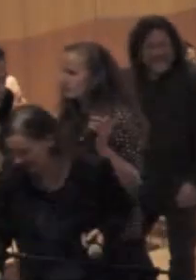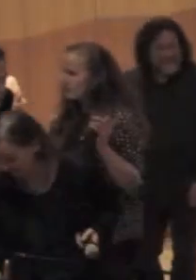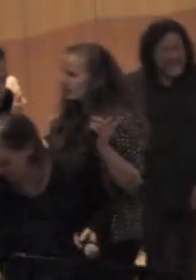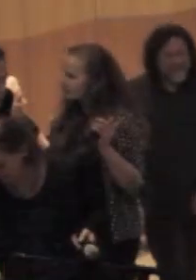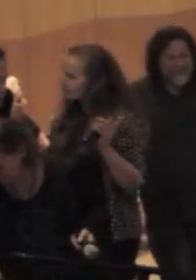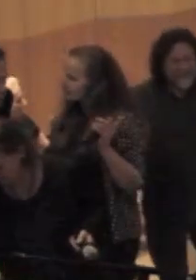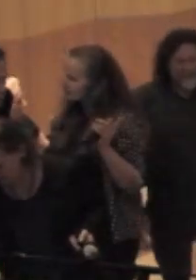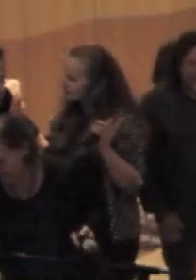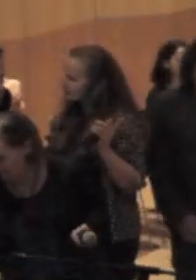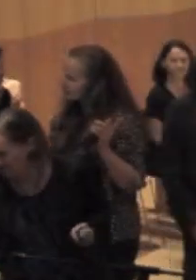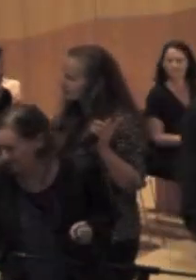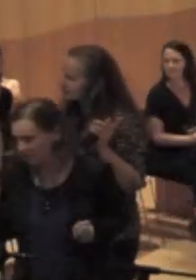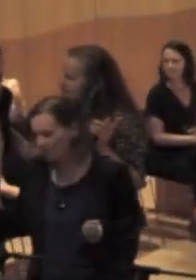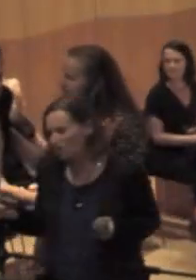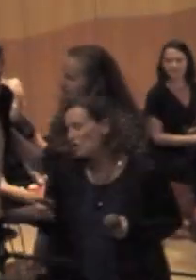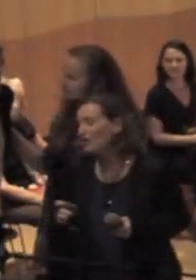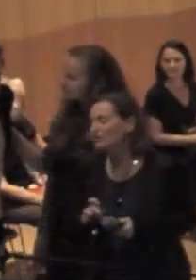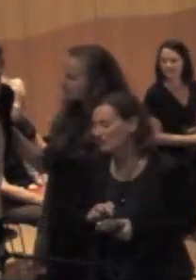the